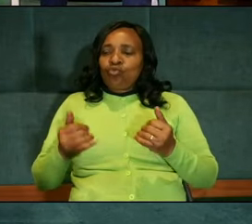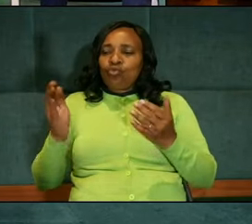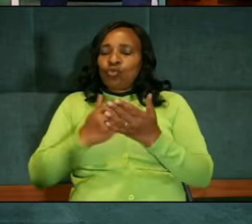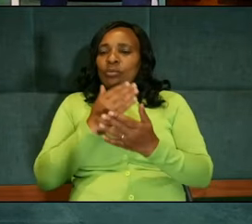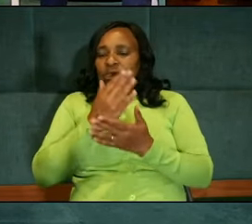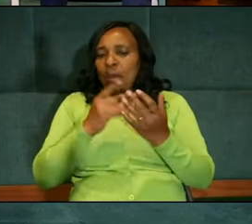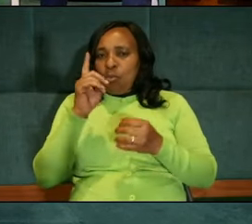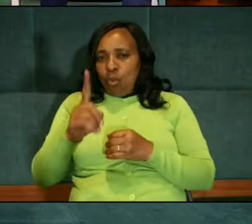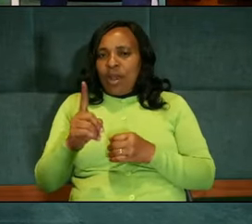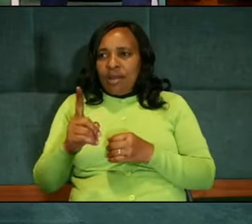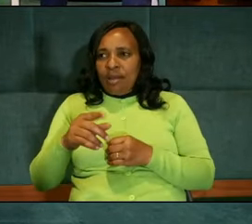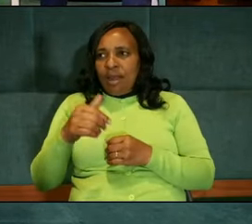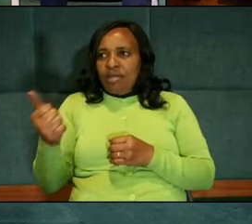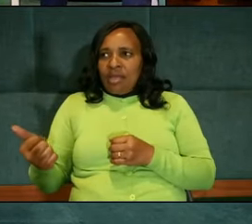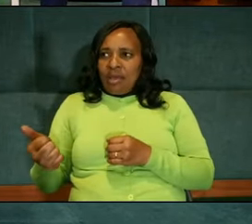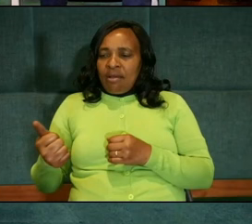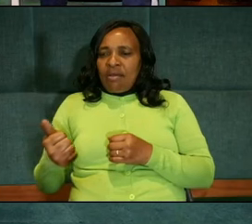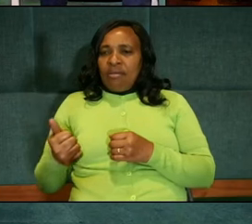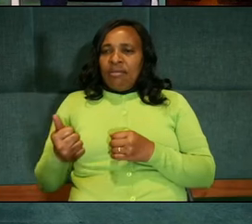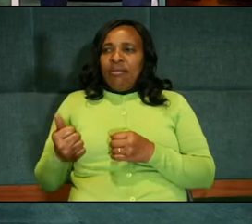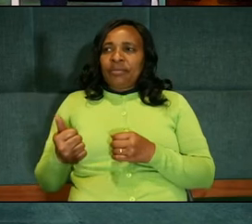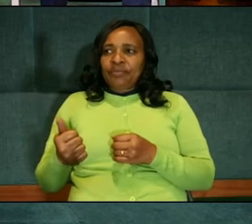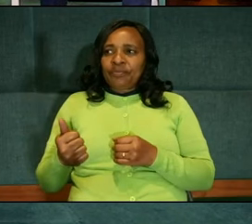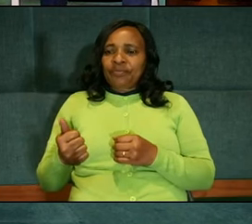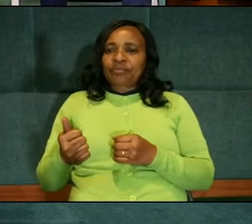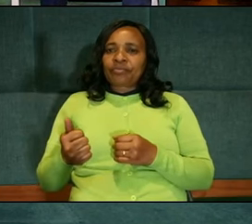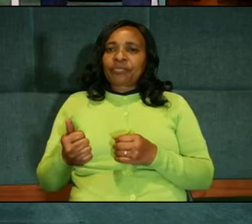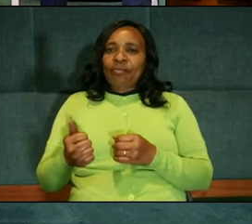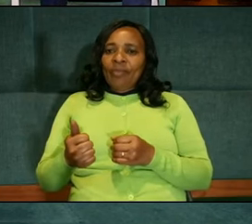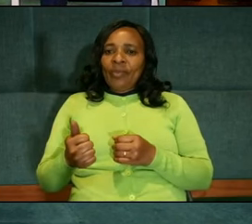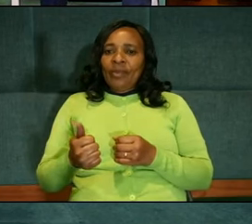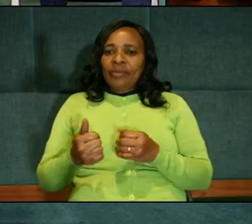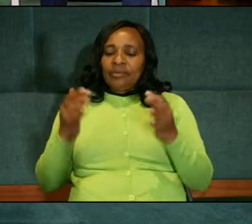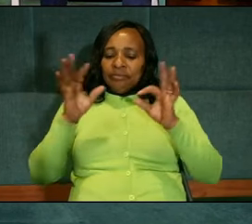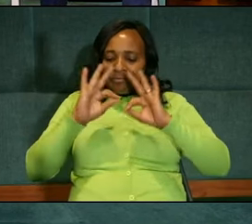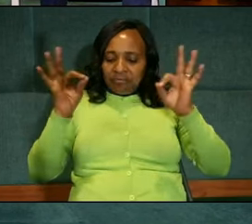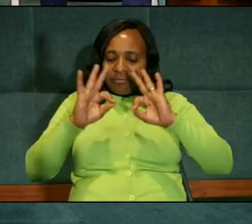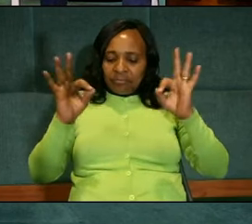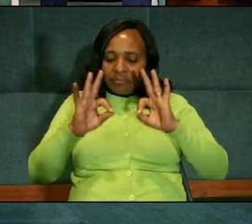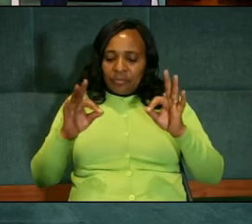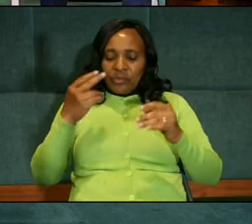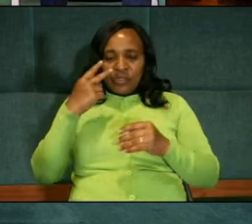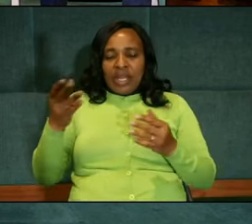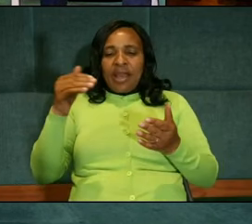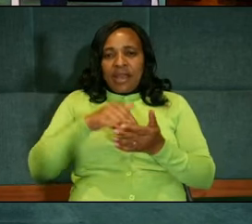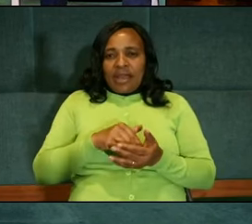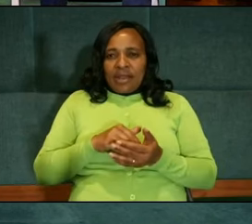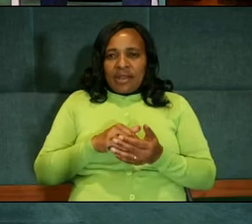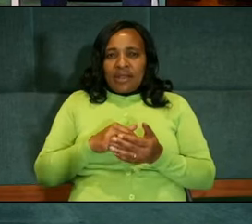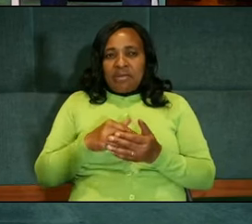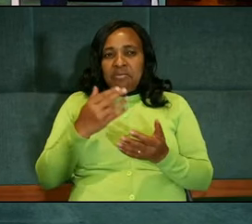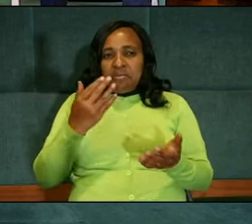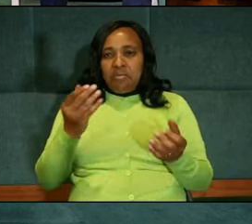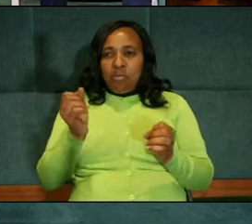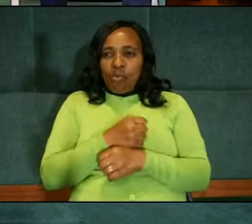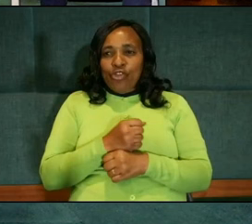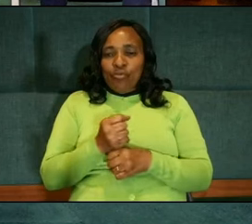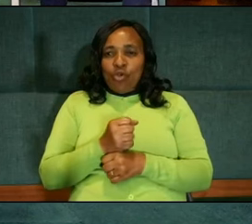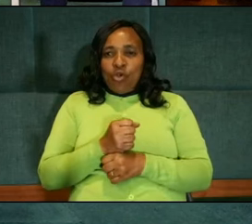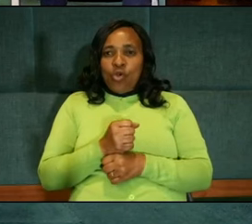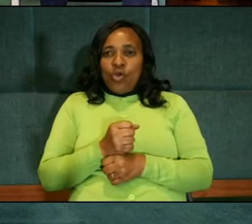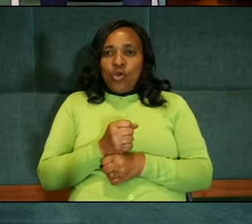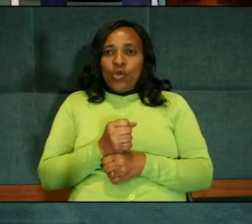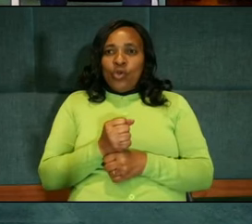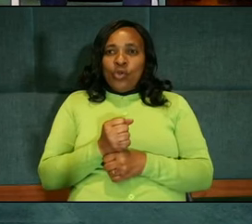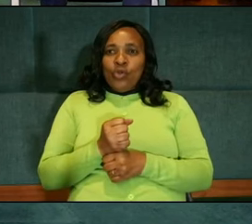else's business or something. Amazing. Good to go. Amazing. You see, we might not be called to